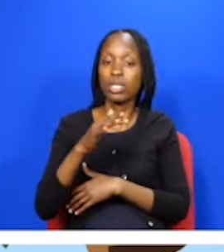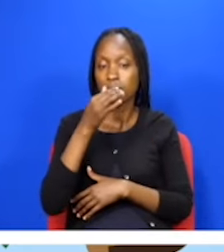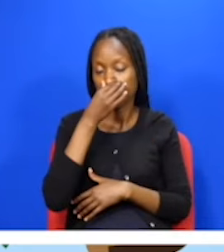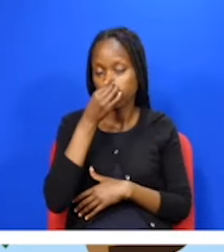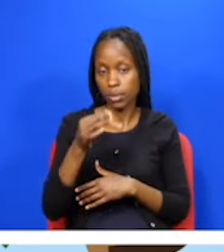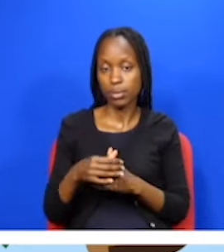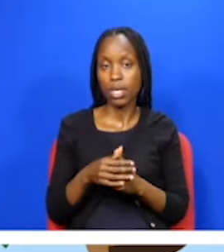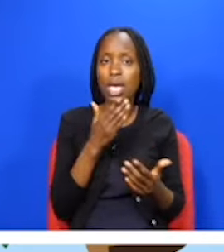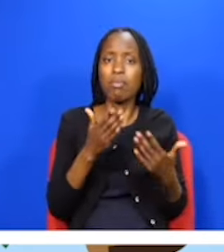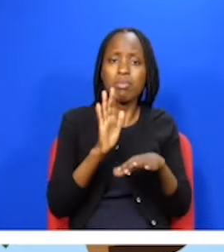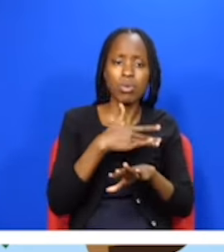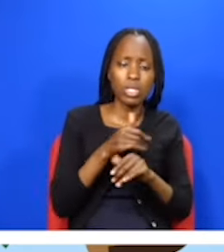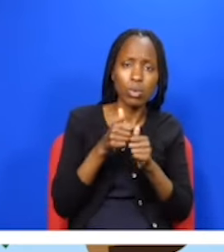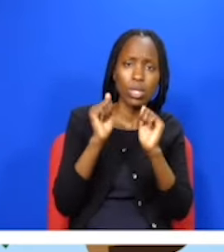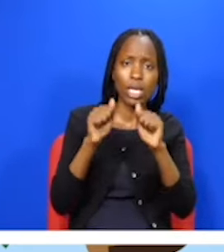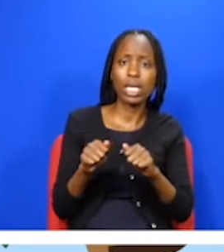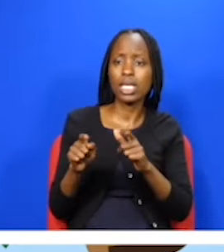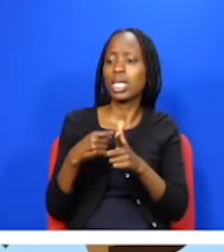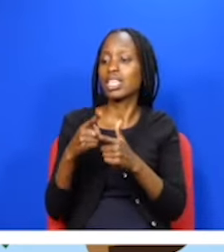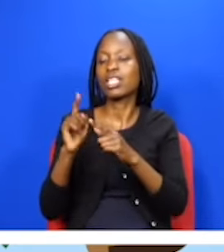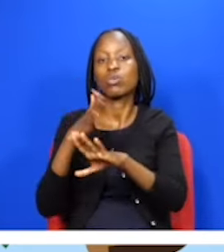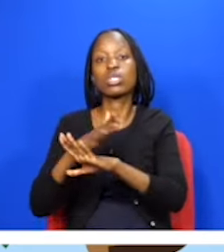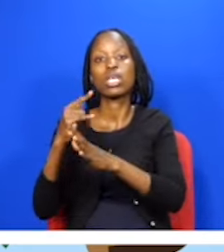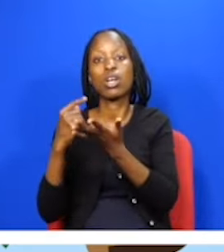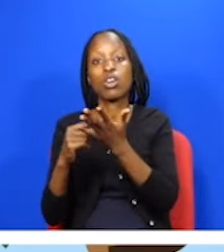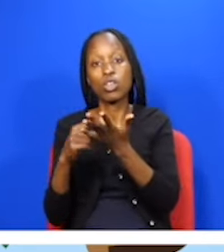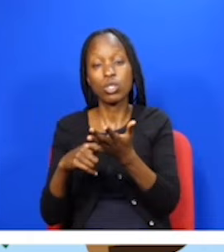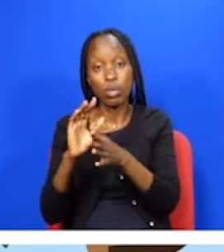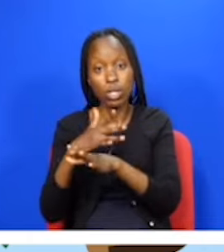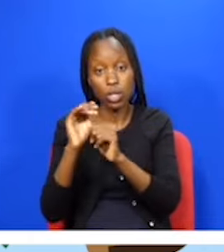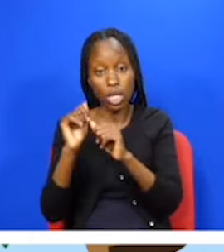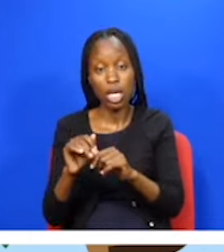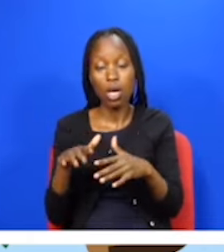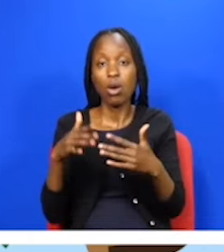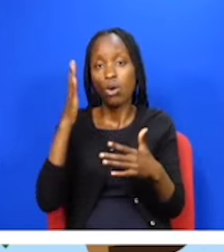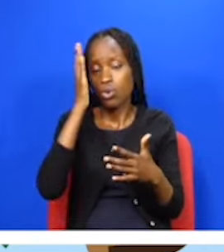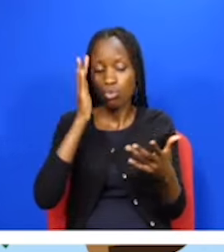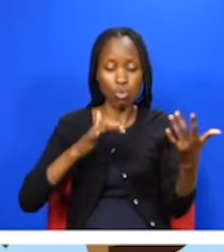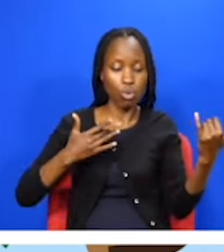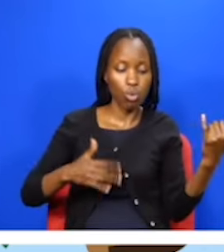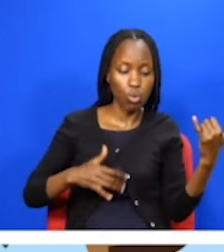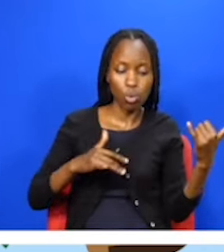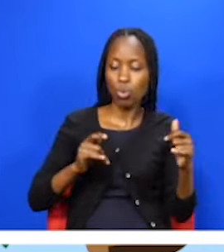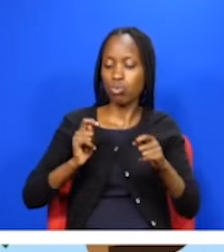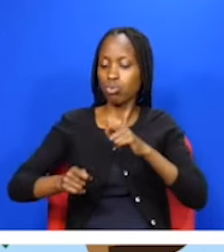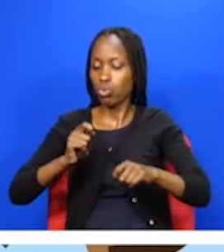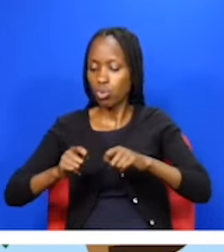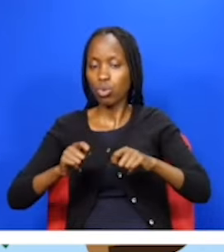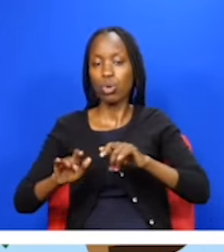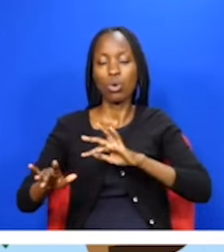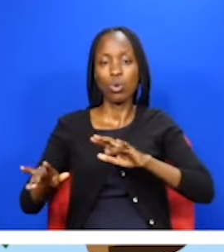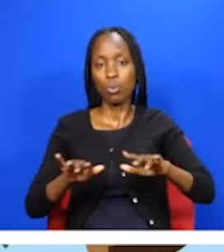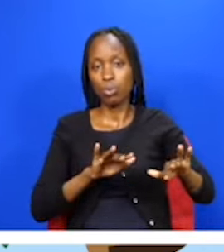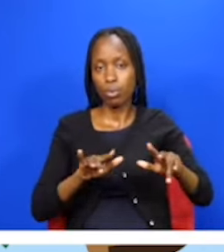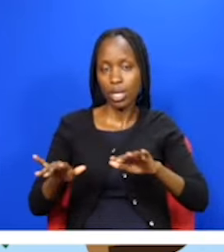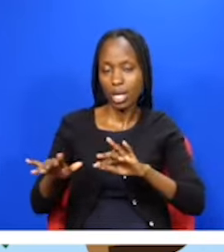sing. You can sing some gospel songs. Maybe you know how to play a music instrument like a guitar. Maybe you know how to play